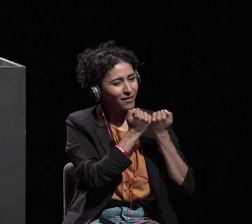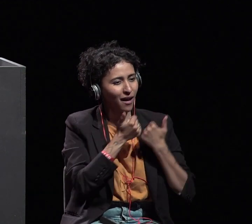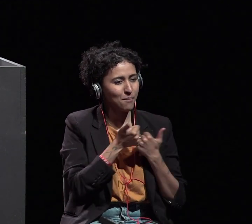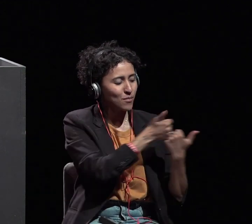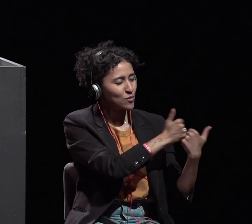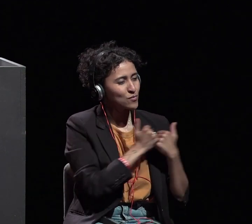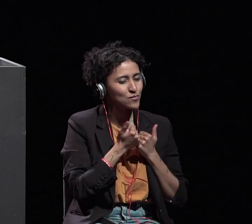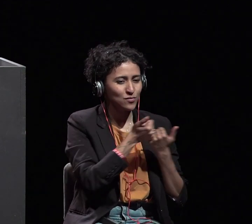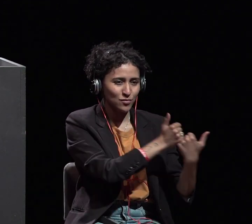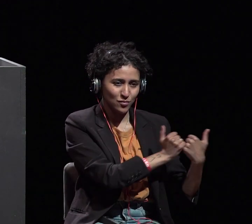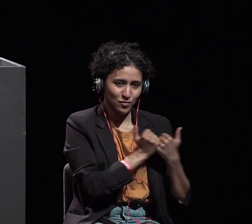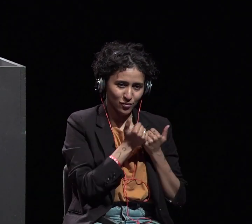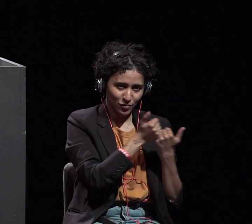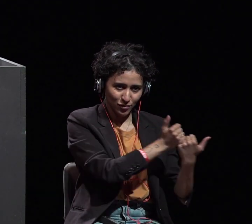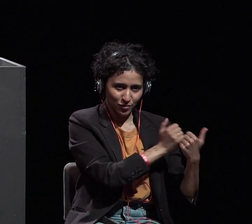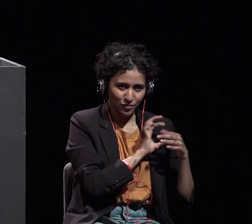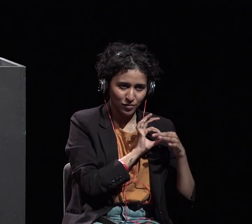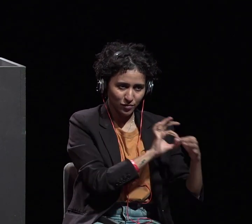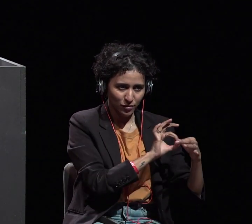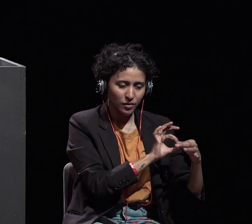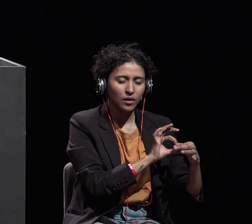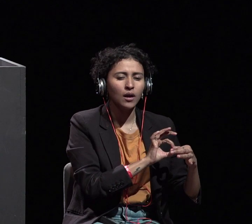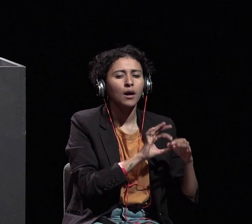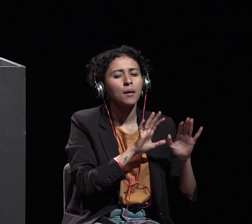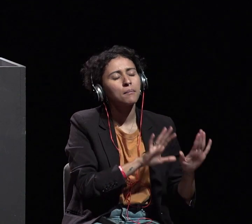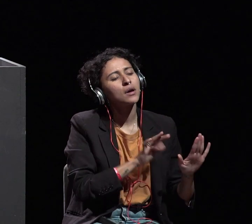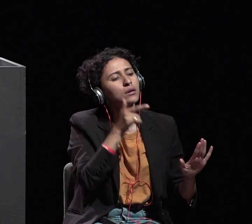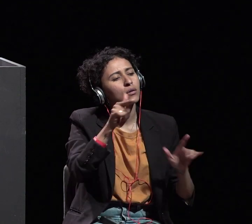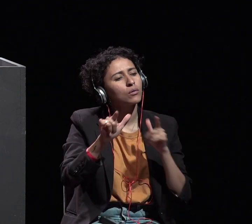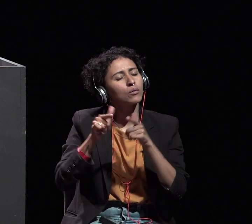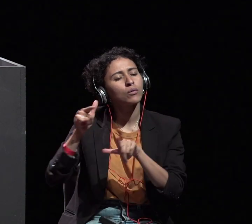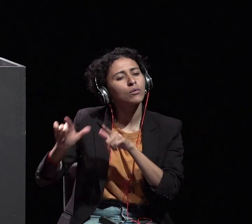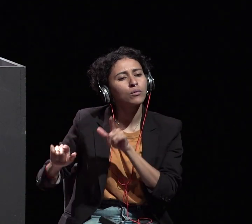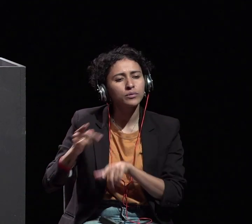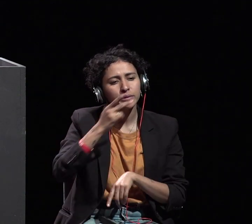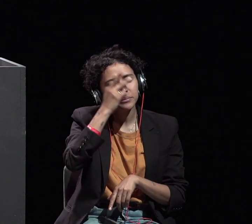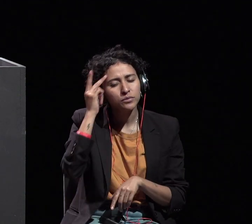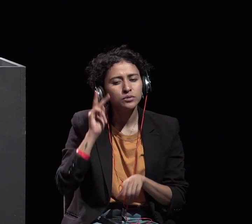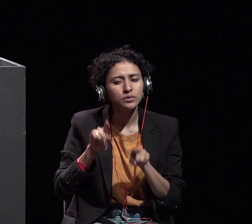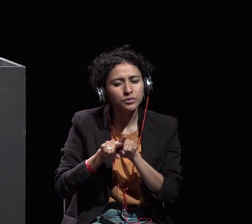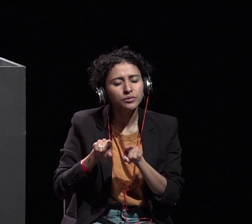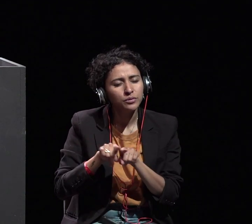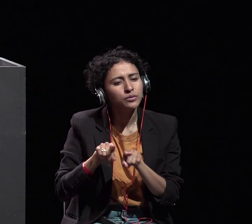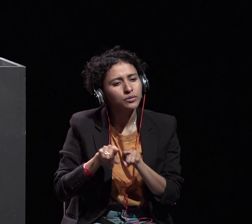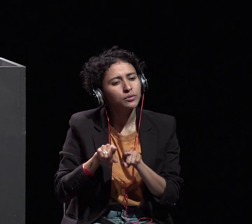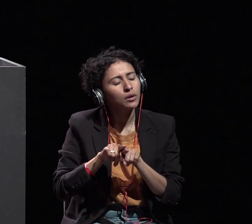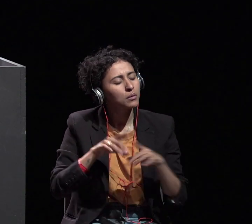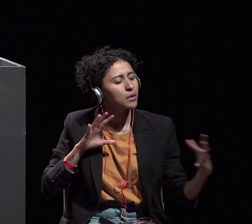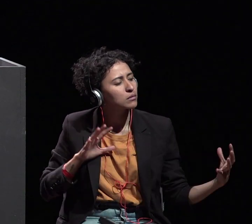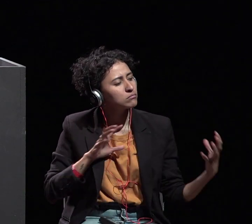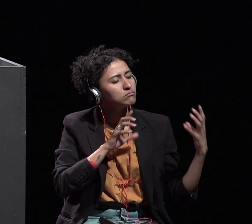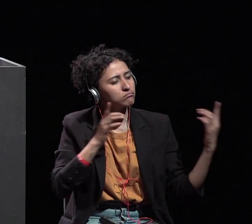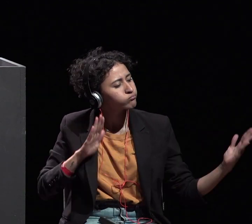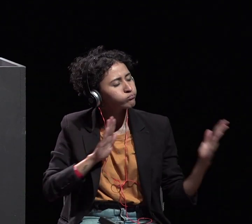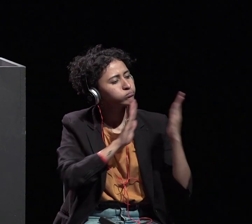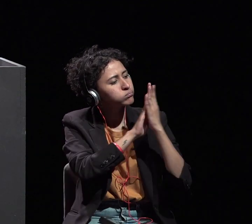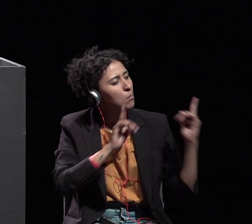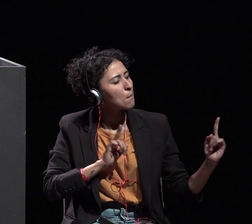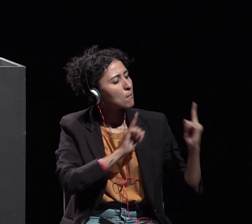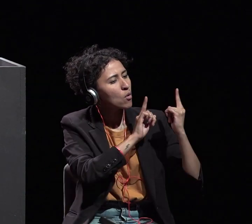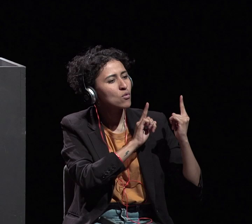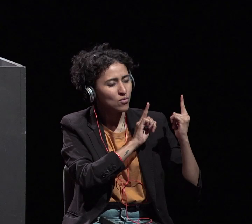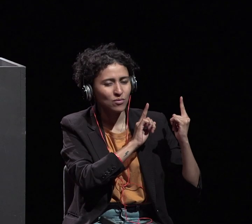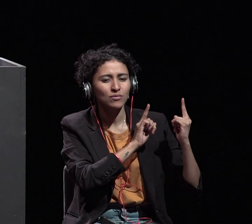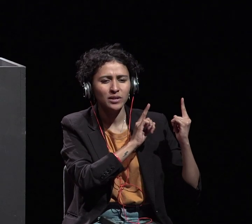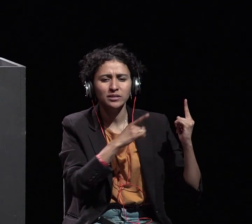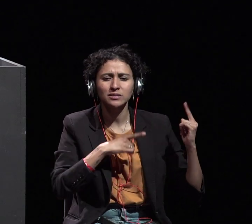other hand, some workers opposingly confronted us as they exited the building. One Black woman screamed and blamed the protesters for